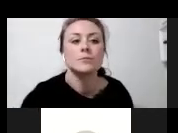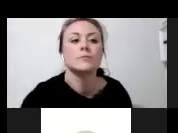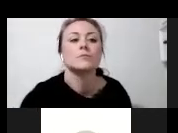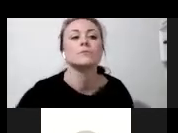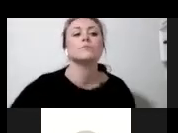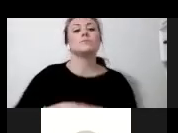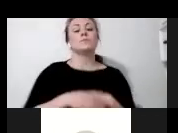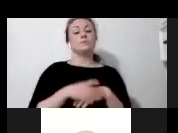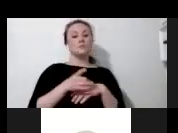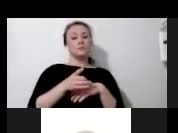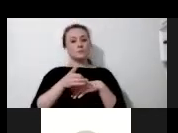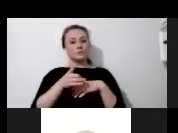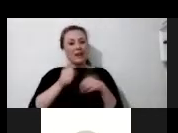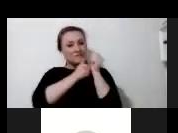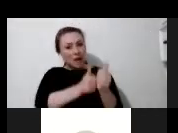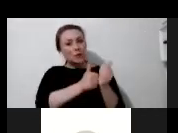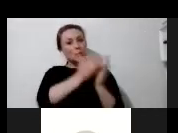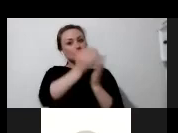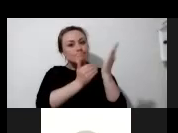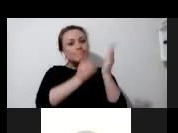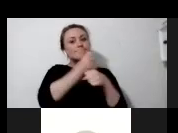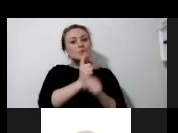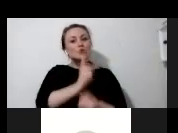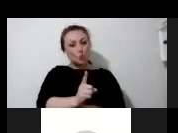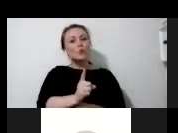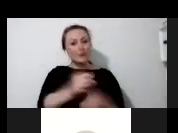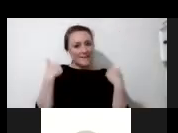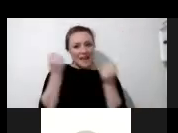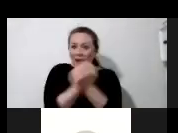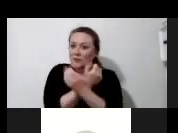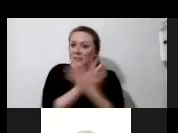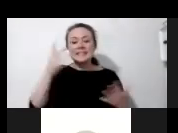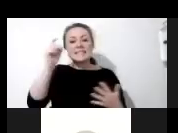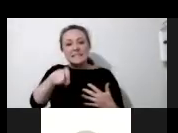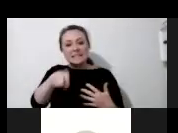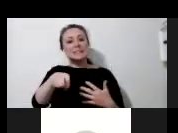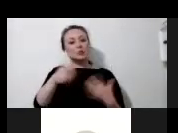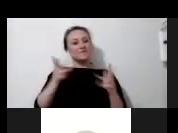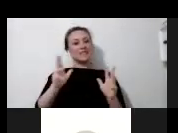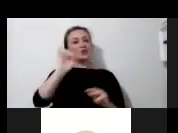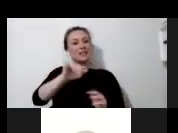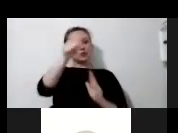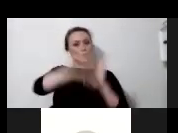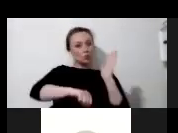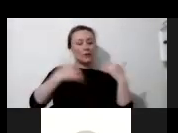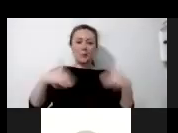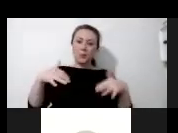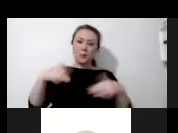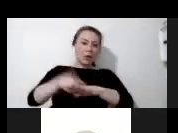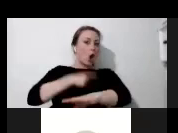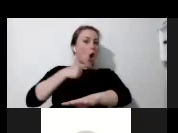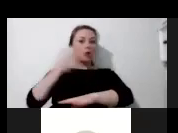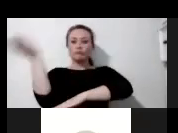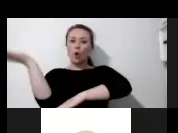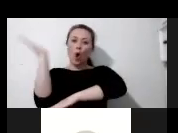that they had everything they needed, you know, to do this operation. And it was a long, all-day operation,